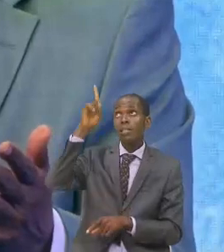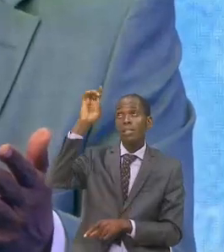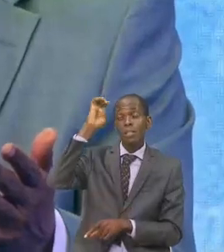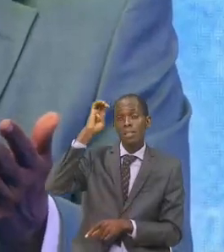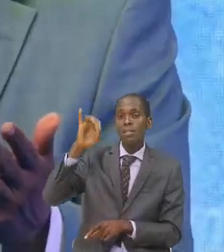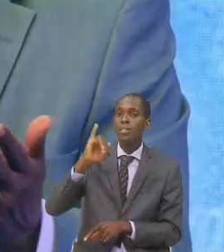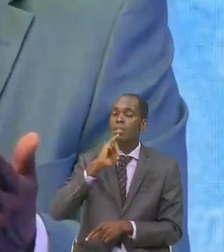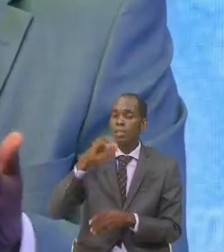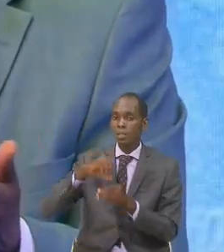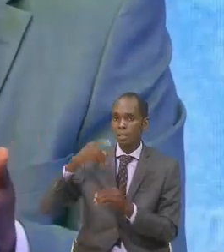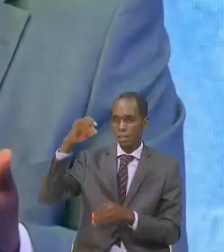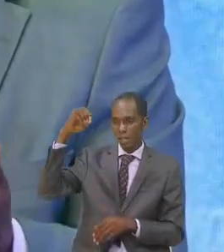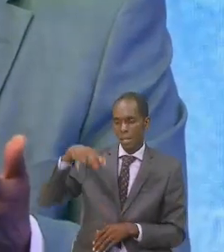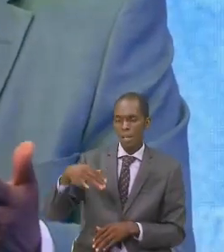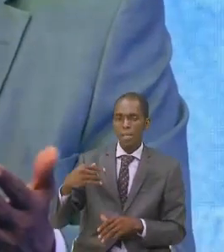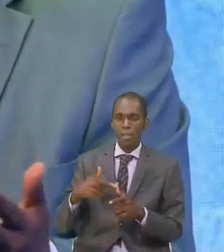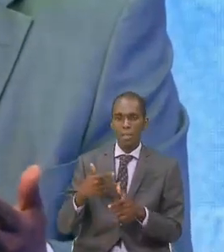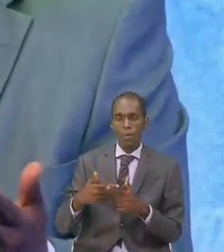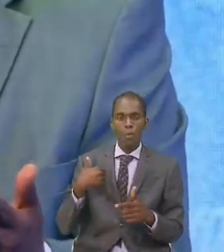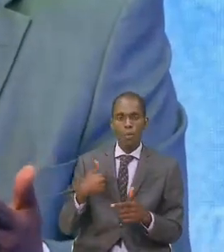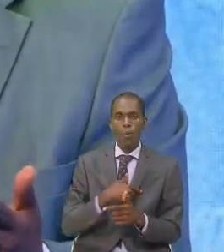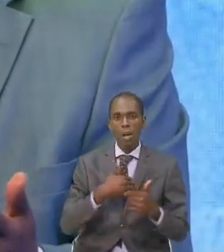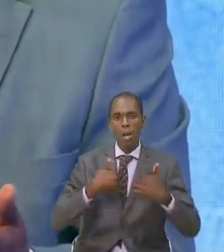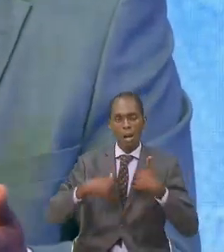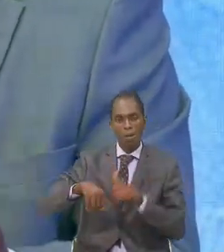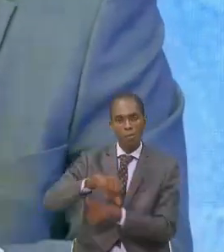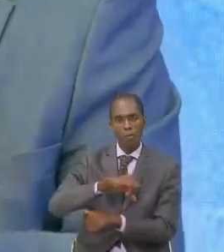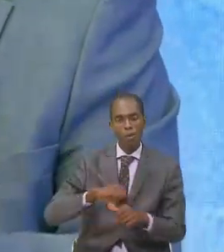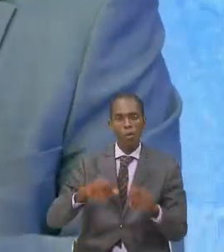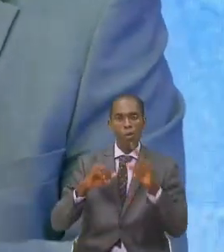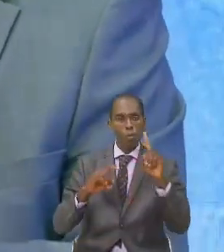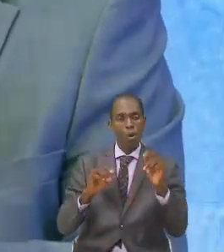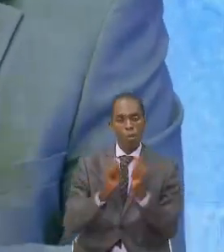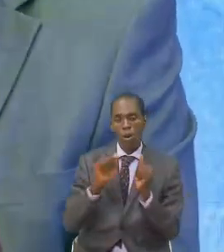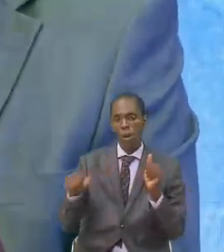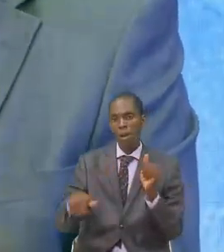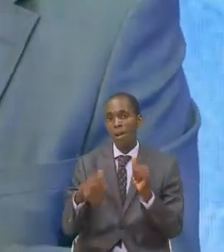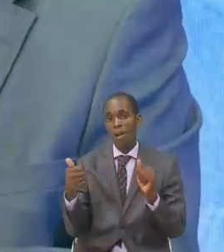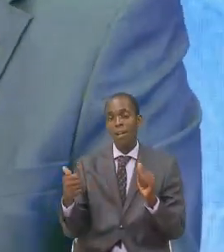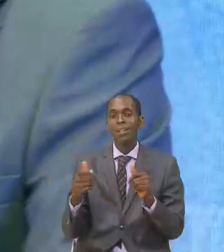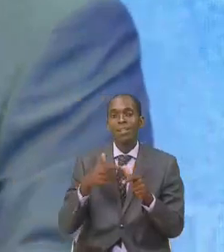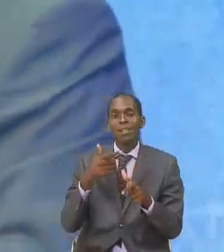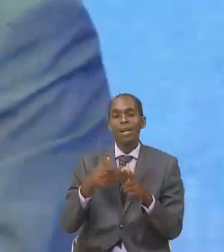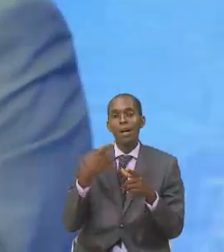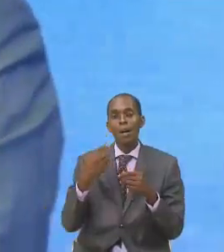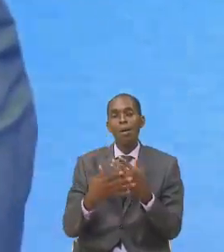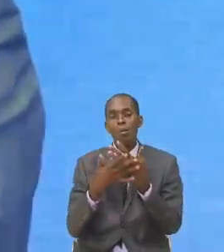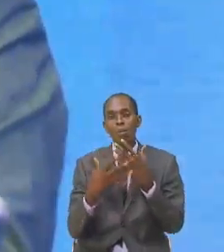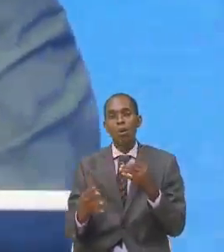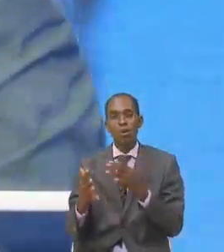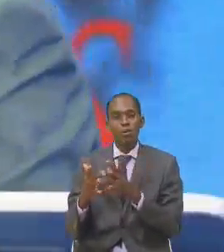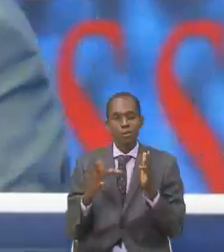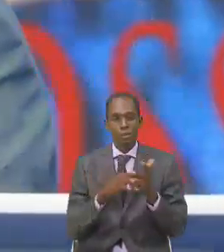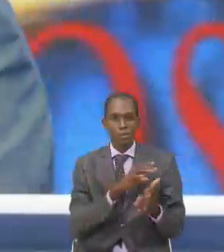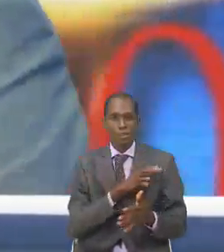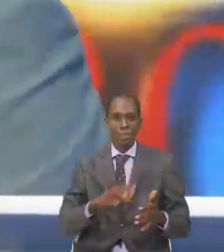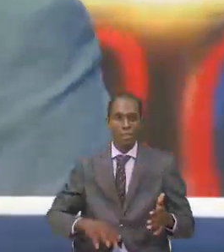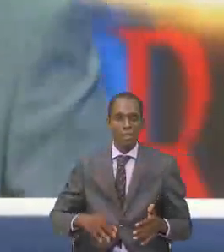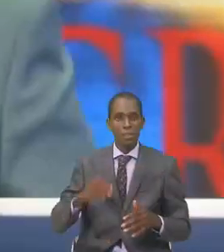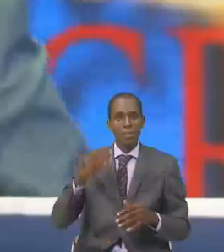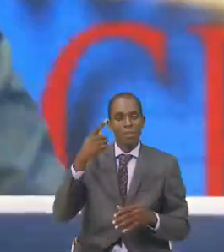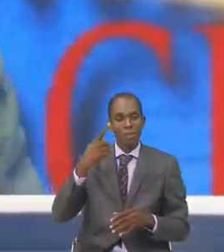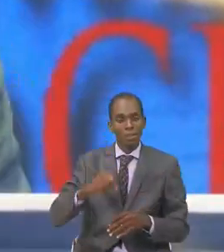light, as he is in the light, then we have fellowship one with another, and the blood